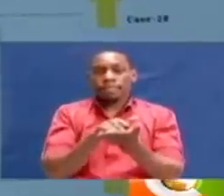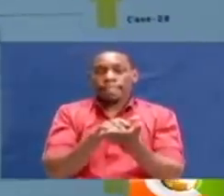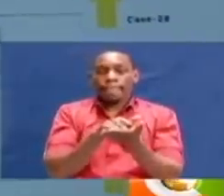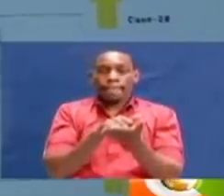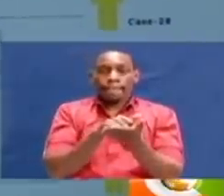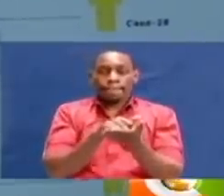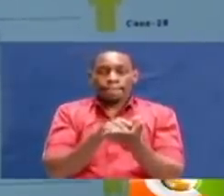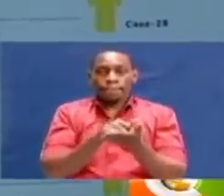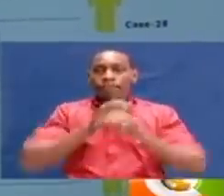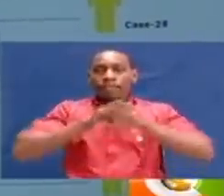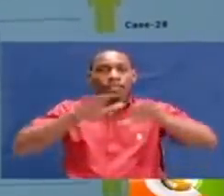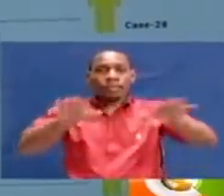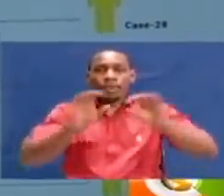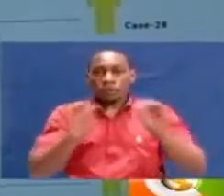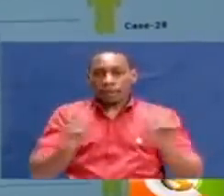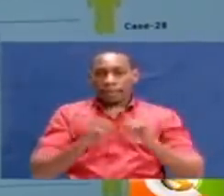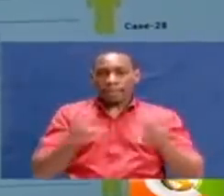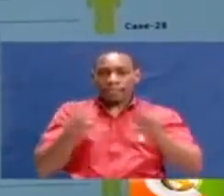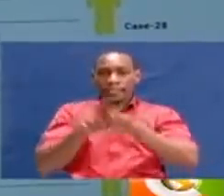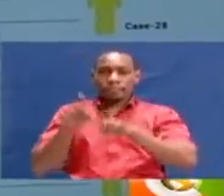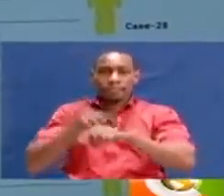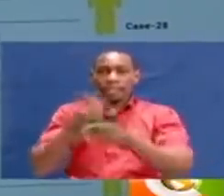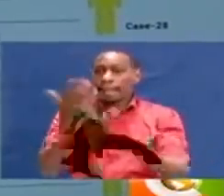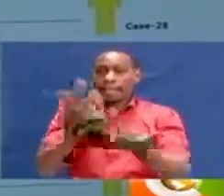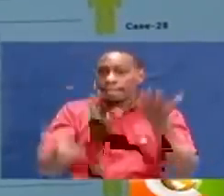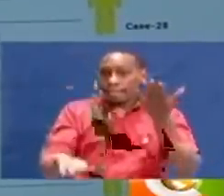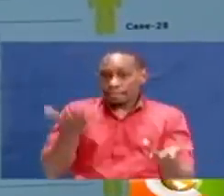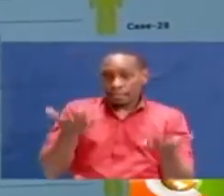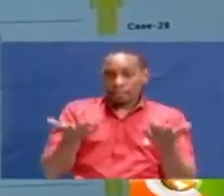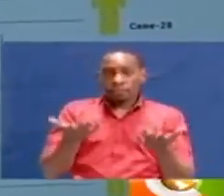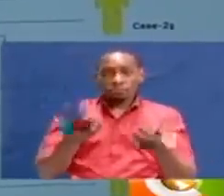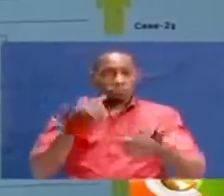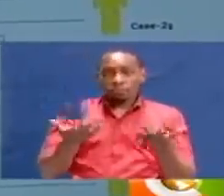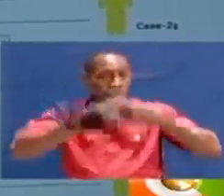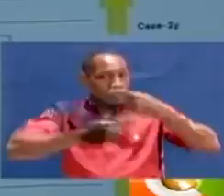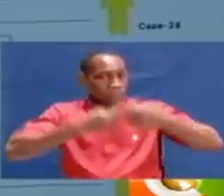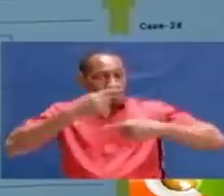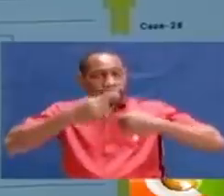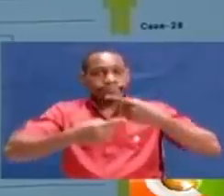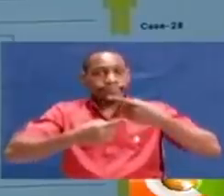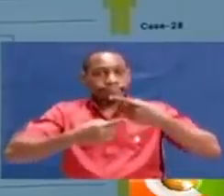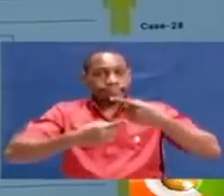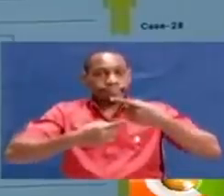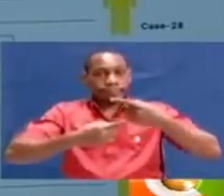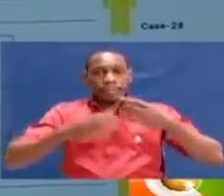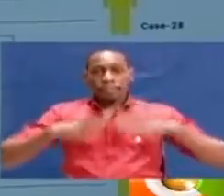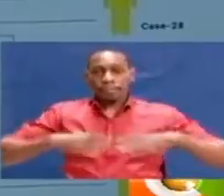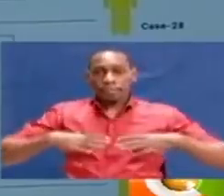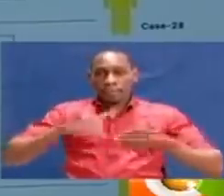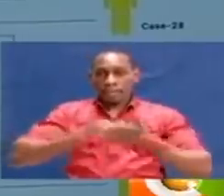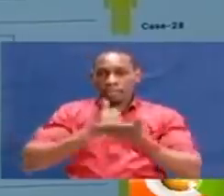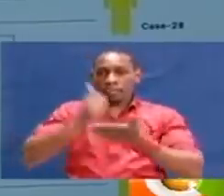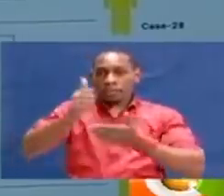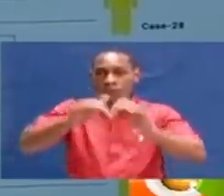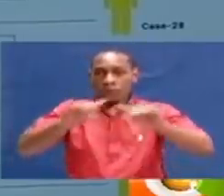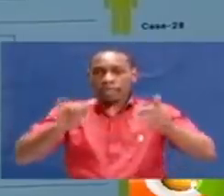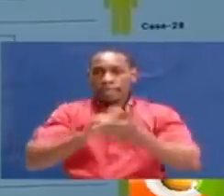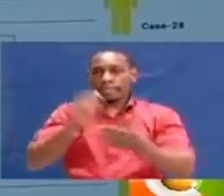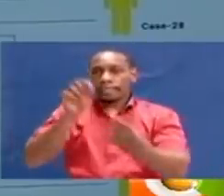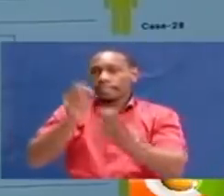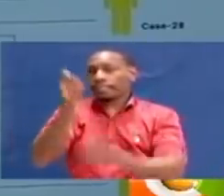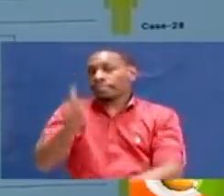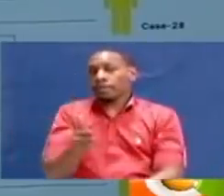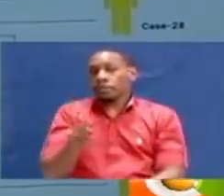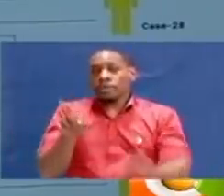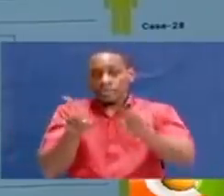spreading it. But at the same time, there might be still ongoing ongoing people in quarantine who have not been tested on that